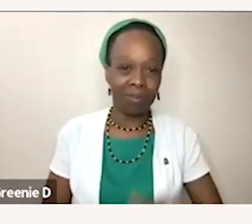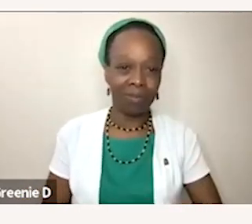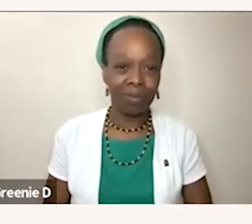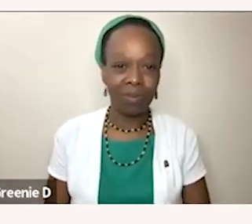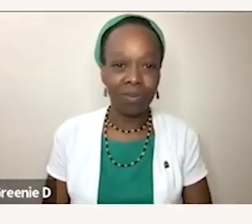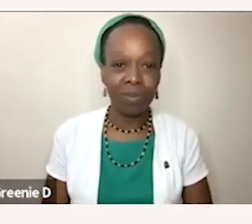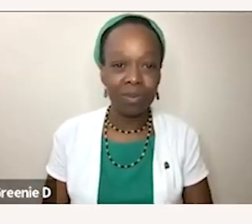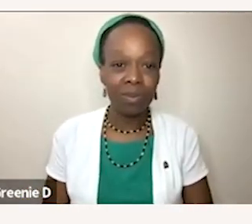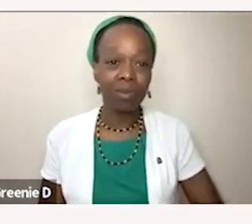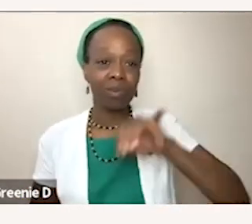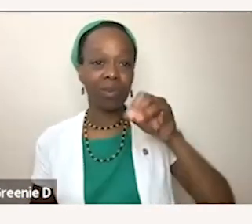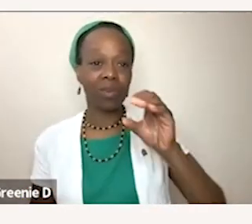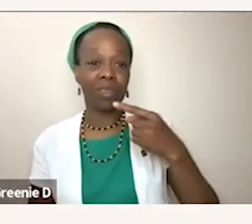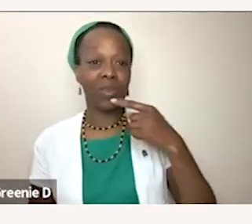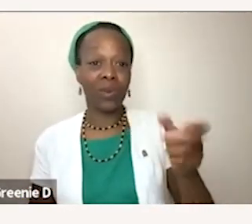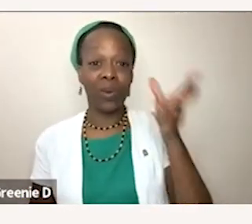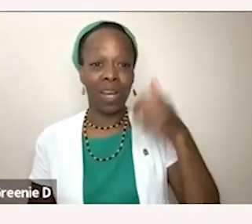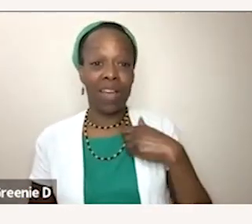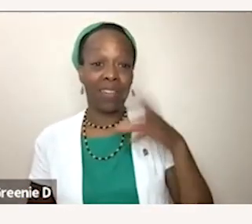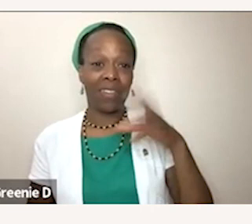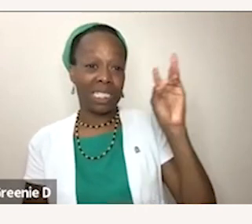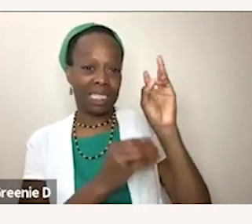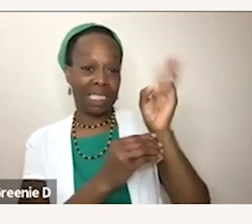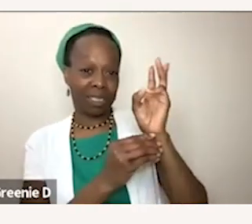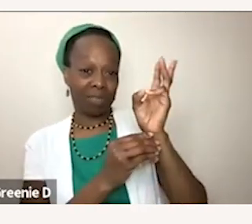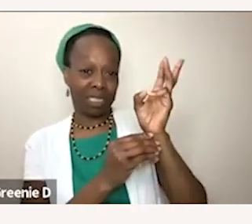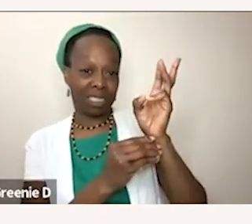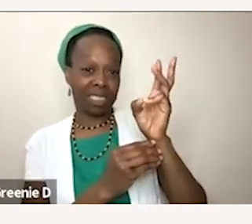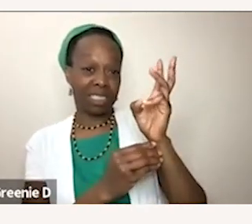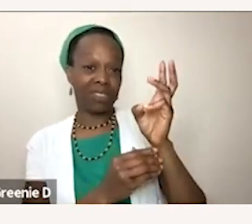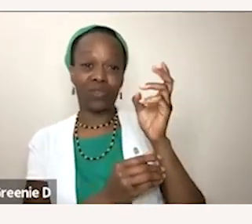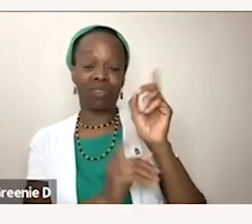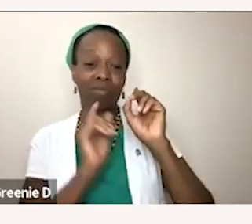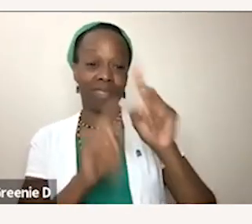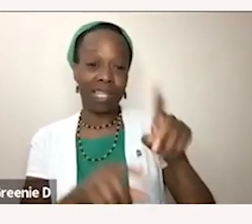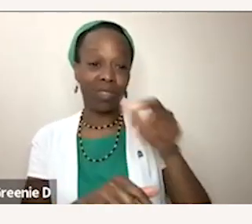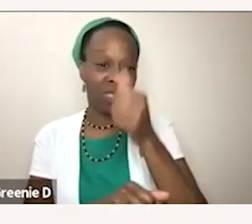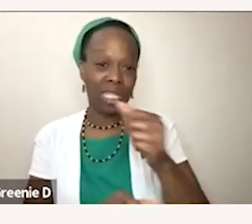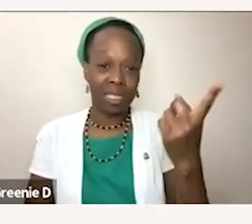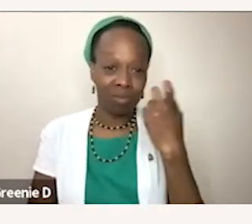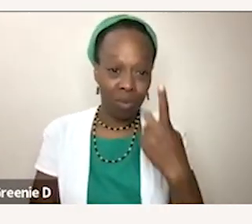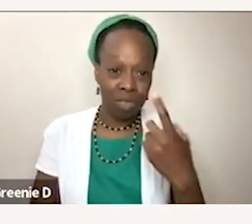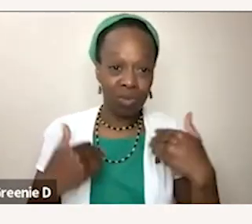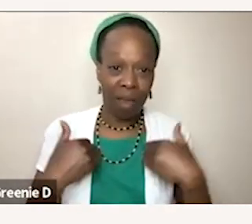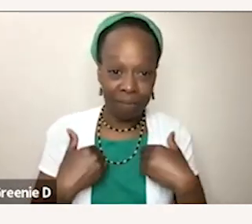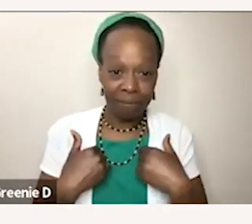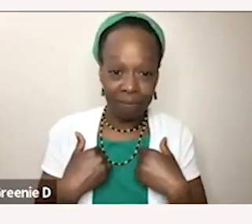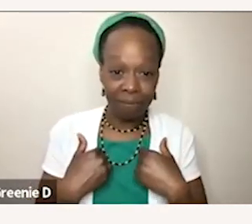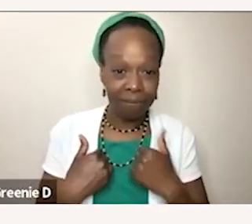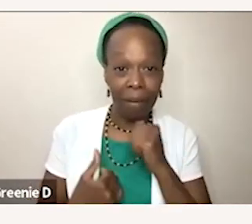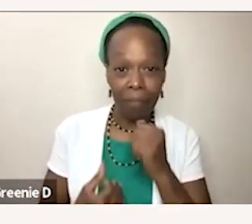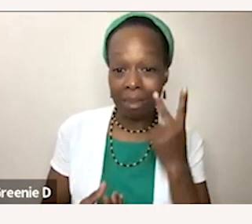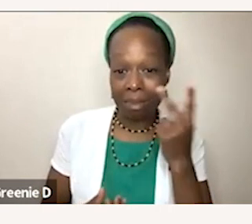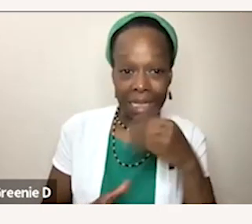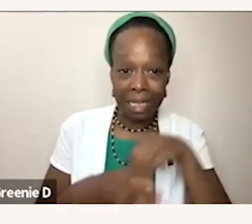All right, folks, you heard it. We got about 6 minutes to answer any questions that you may have. I'm not seeing